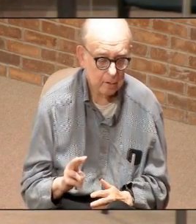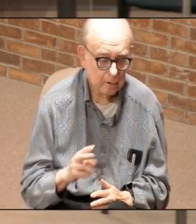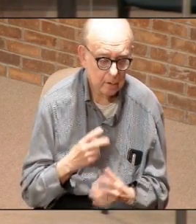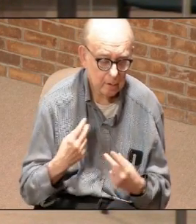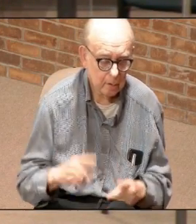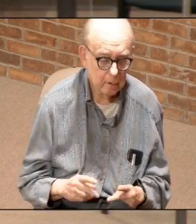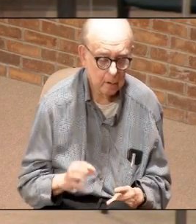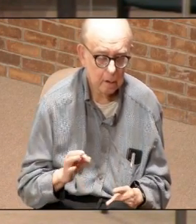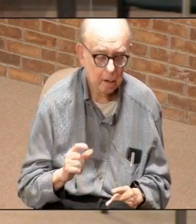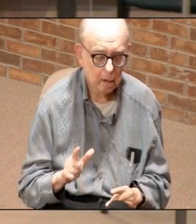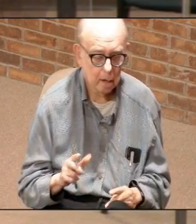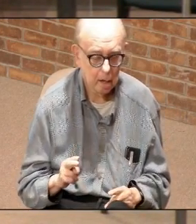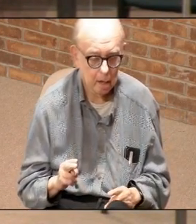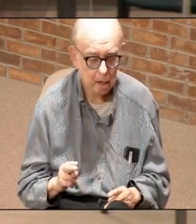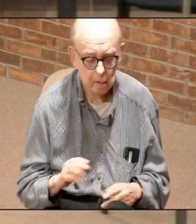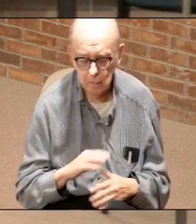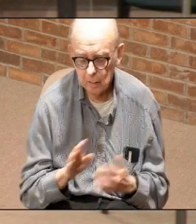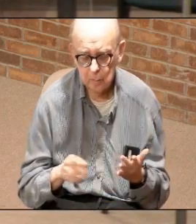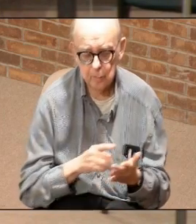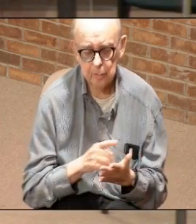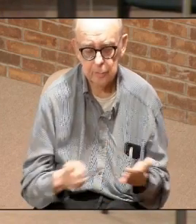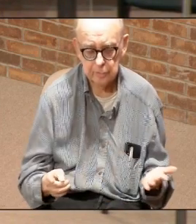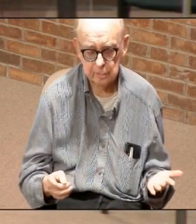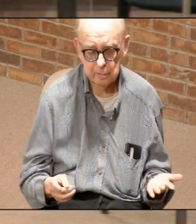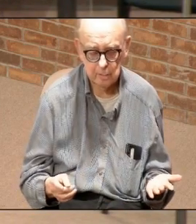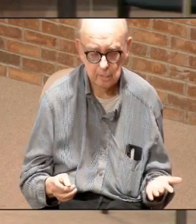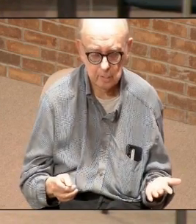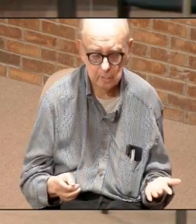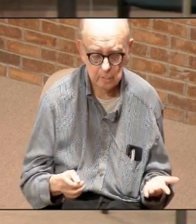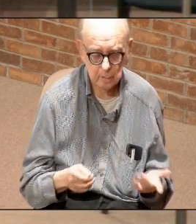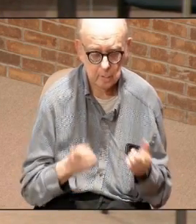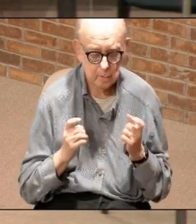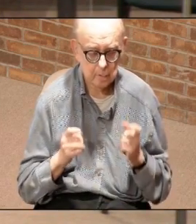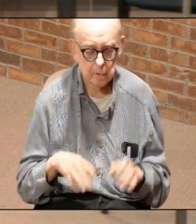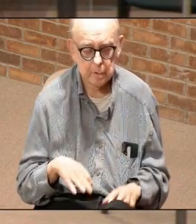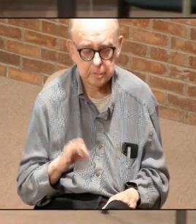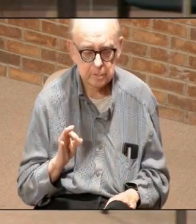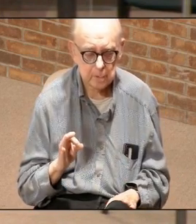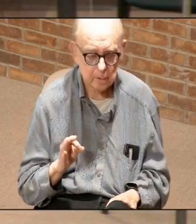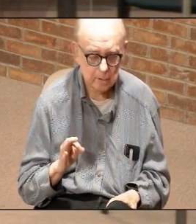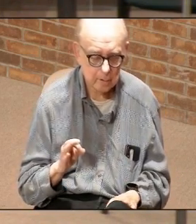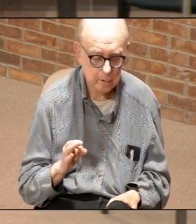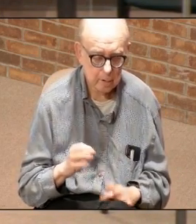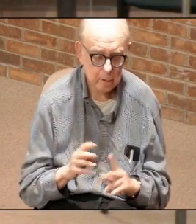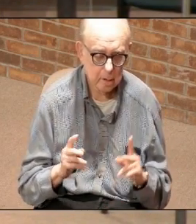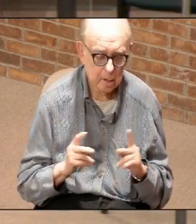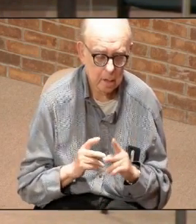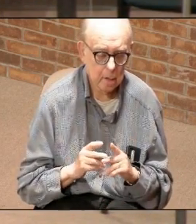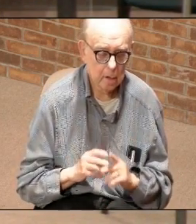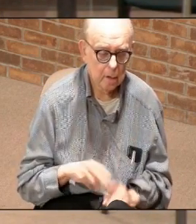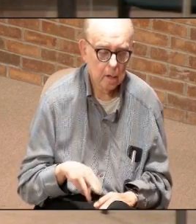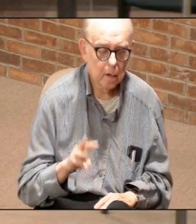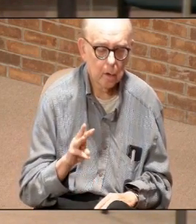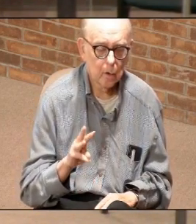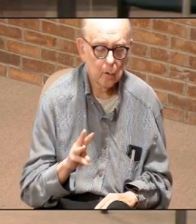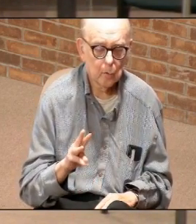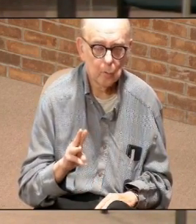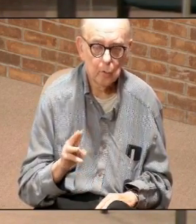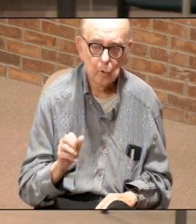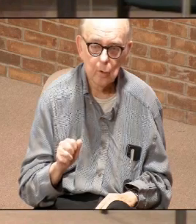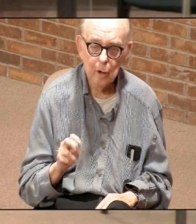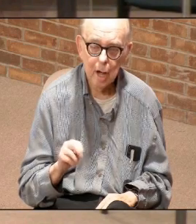Pneumonia, flu, all of those. But all of a sudden, they found it in a little place called Wuhan